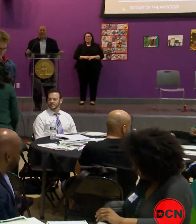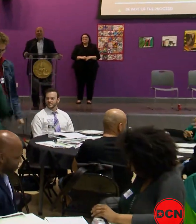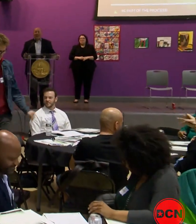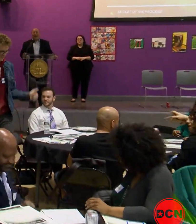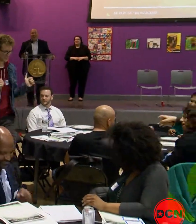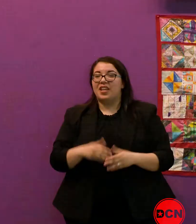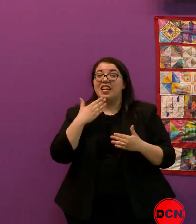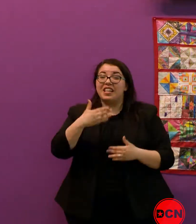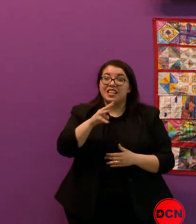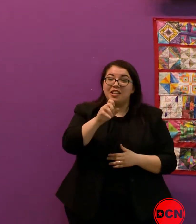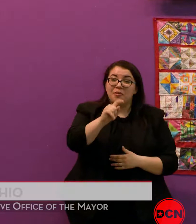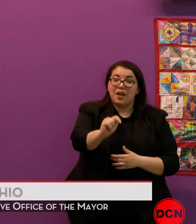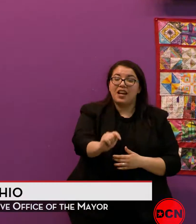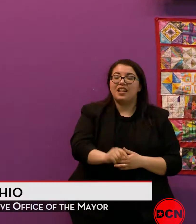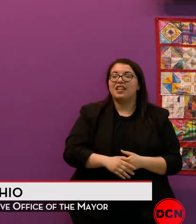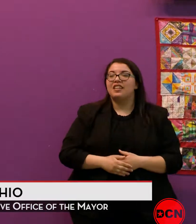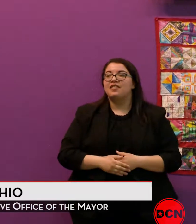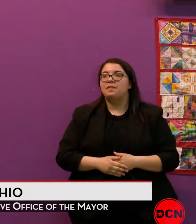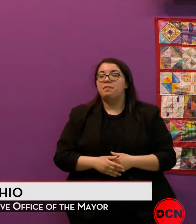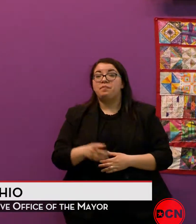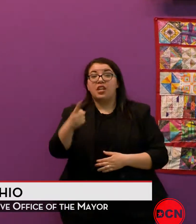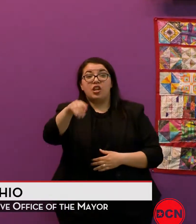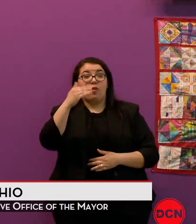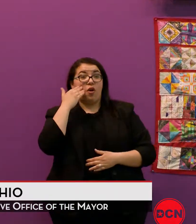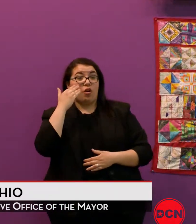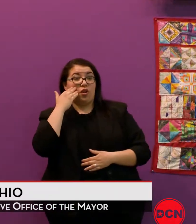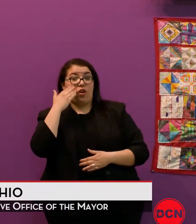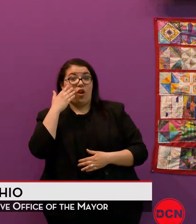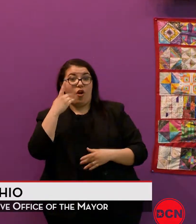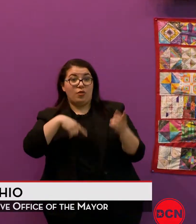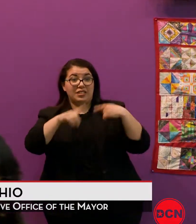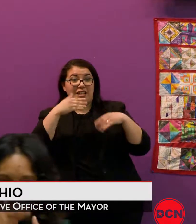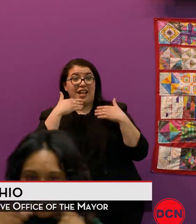Thank you, Matt. Does everybody know how to sign thank you?